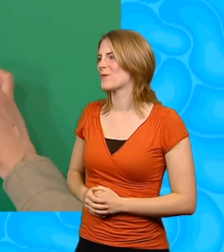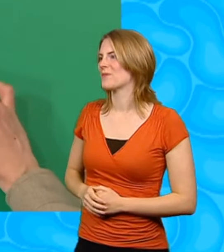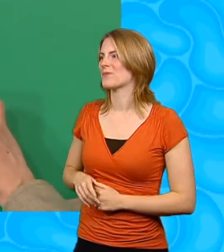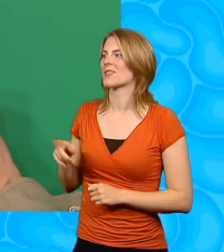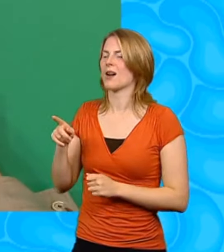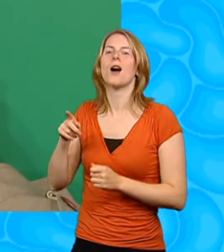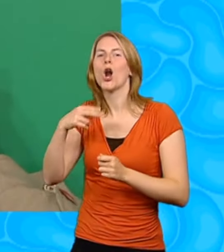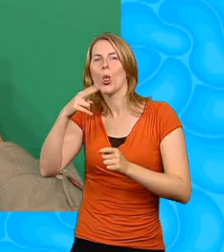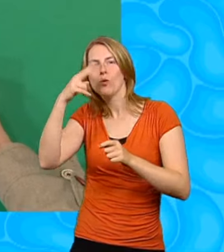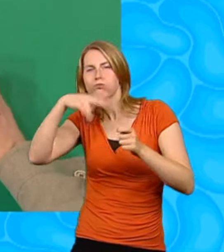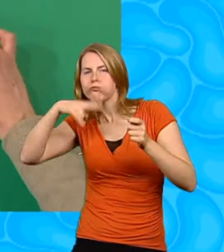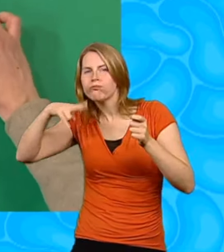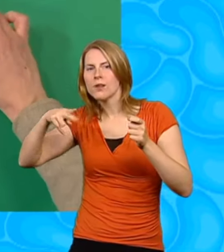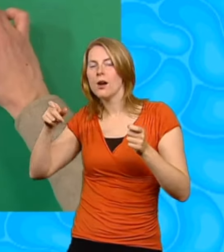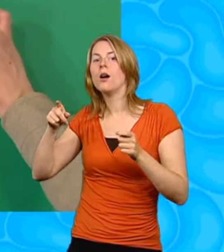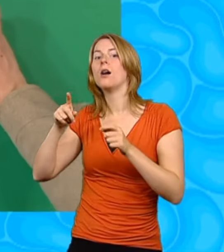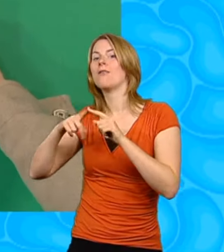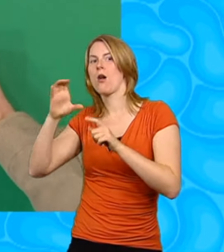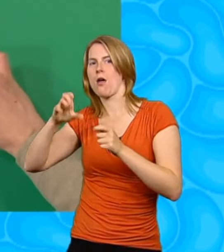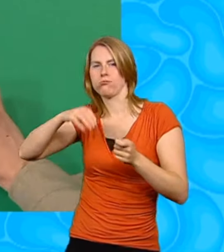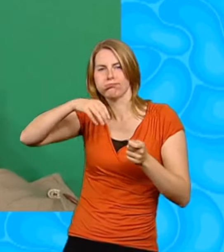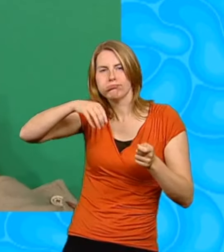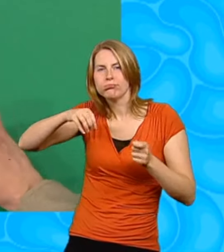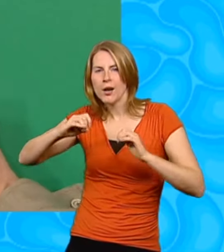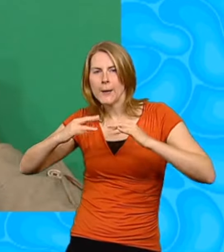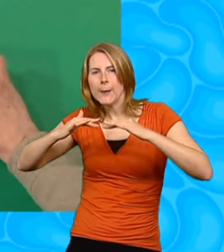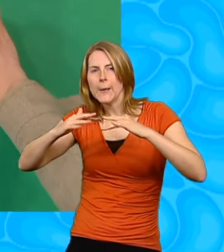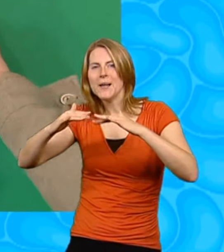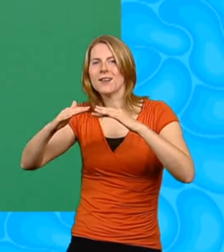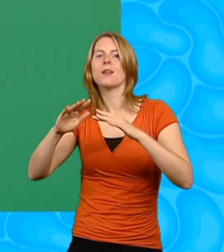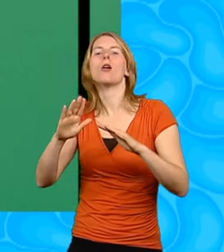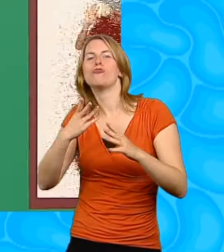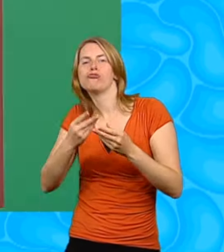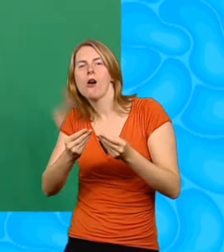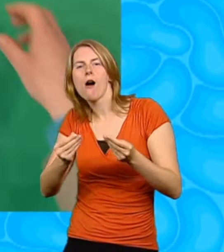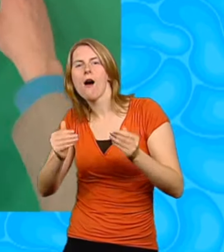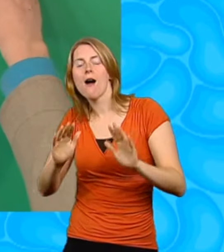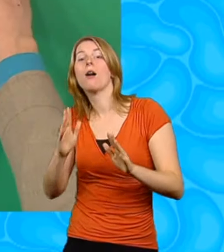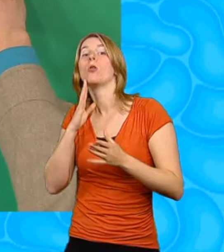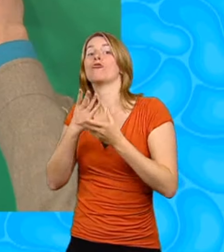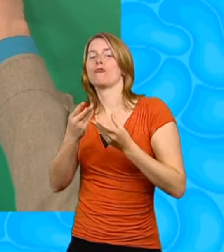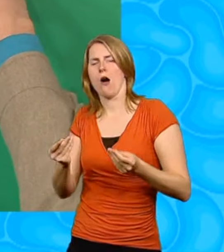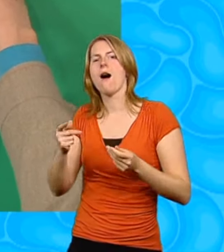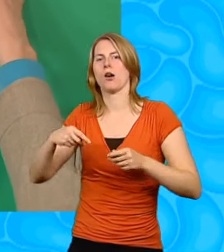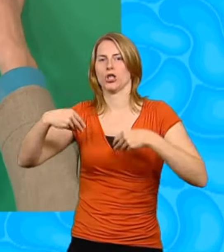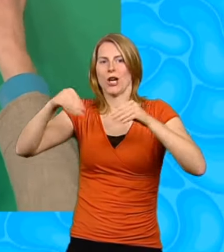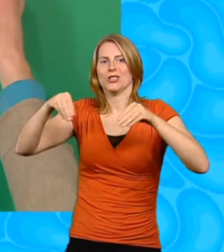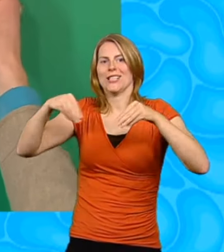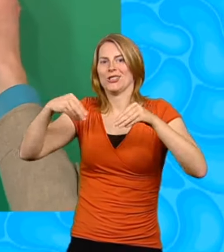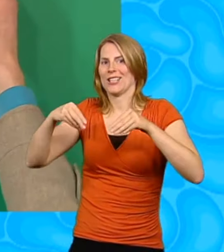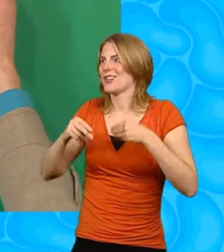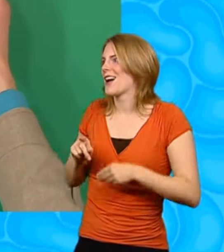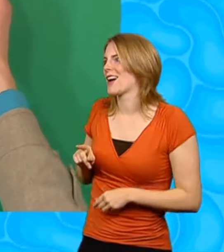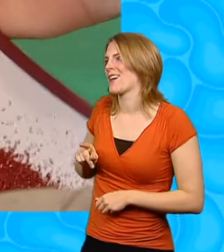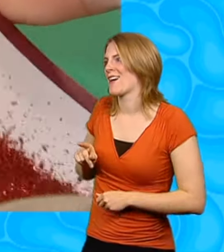glue and sprinkle a different colour glitter all over the top, then leave it to dry. When it's dry, shake off the